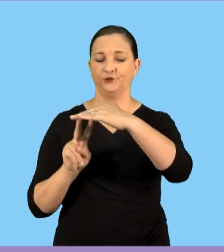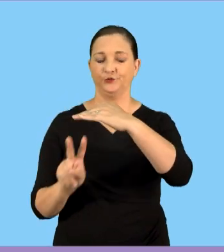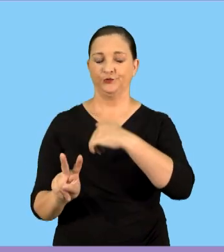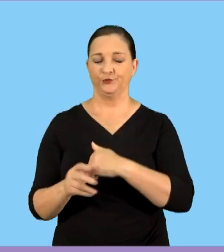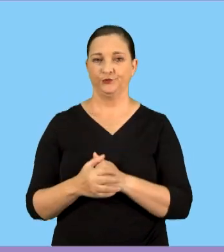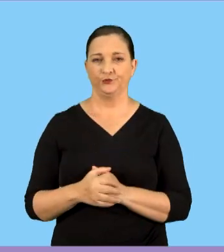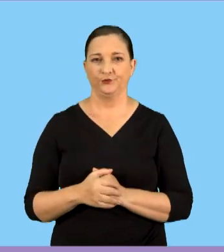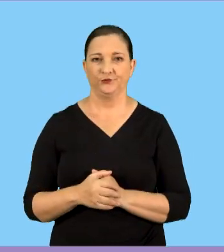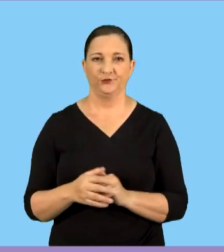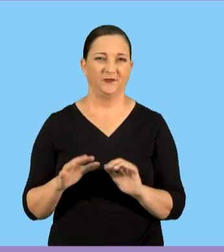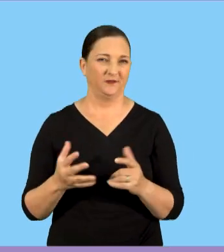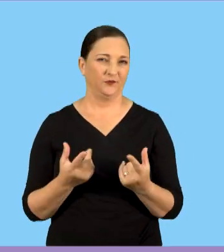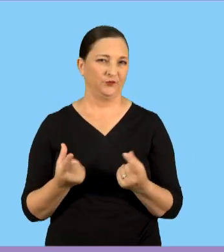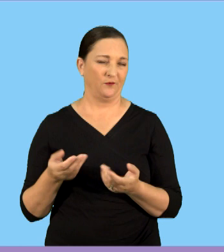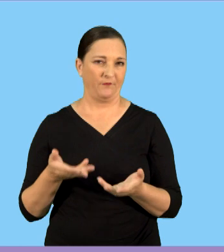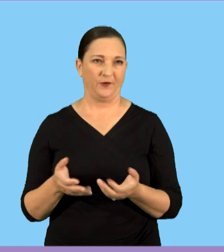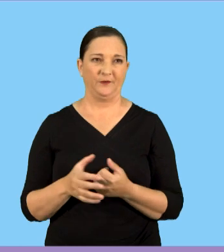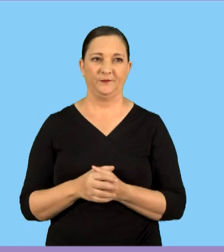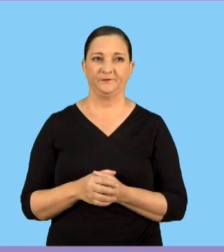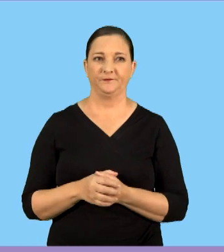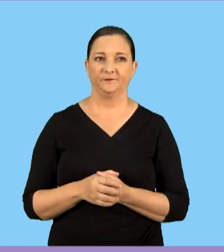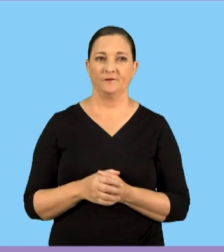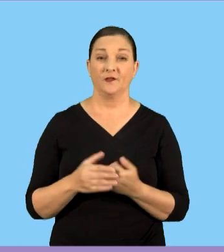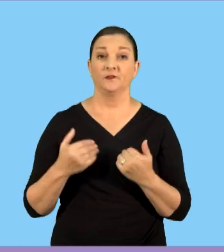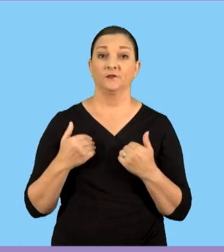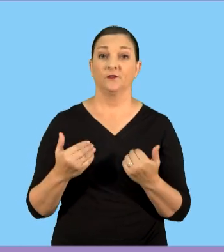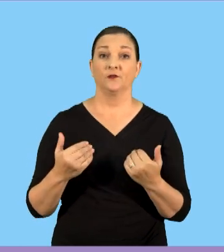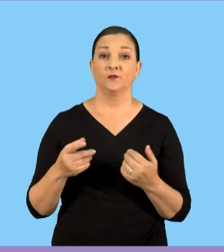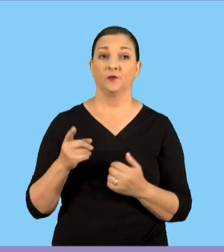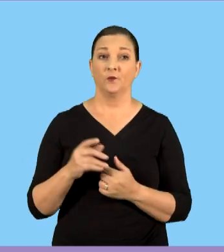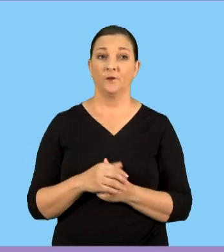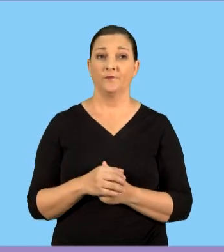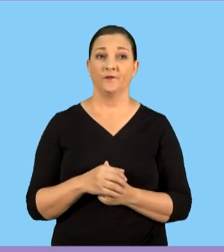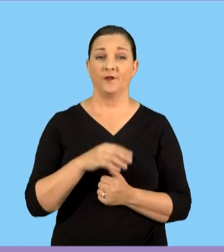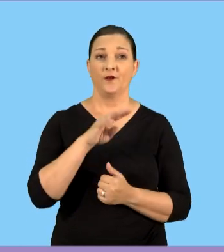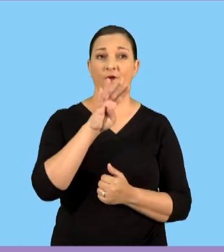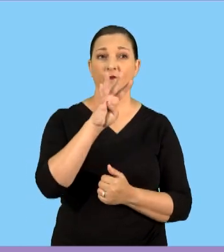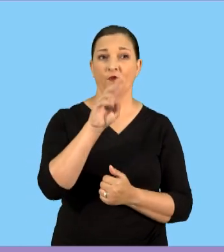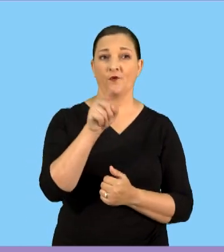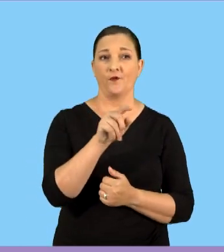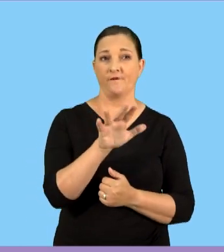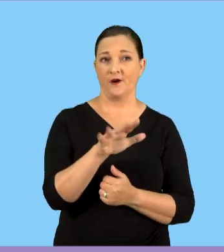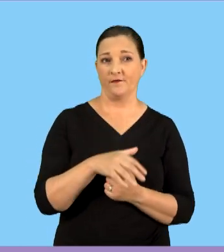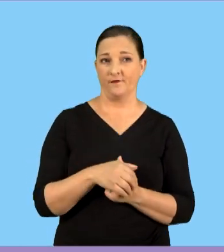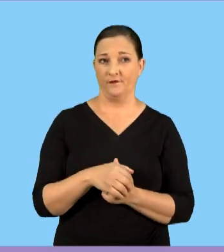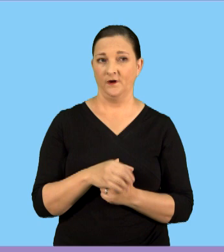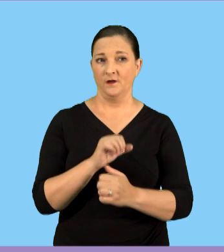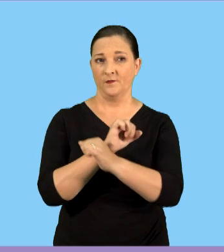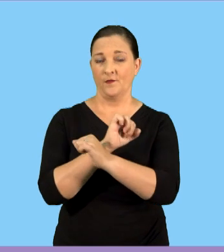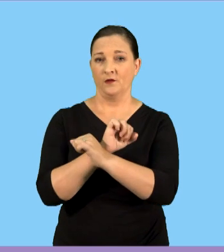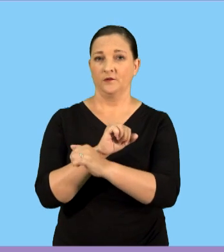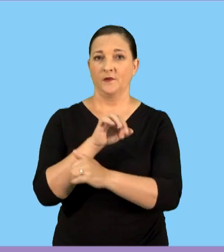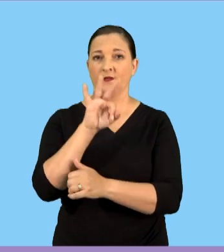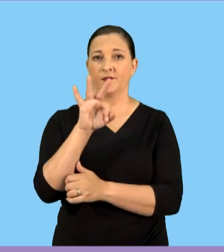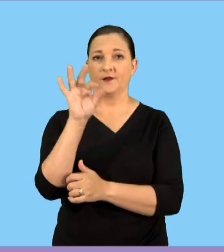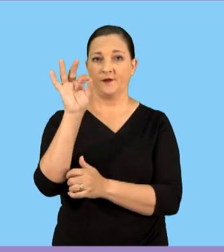by 2. So how are we going to multiply that? So we are going to be multiplying 4/5 and multiplying it